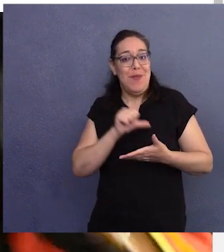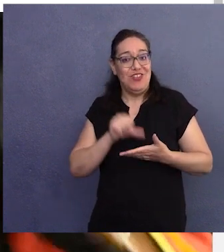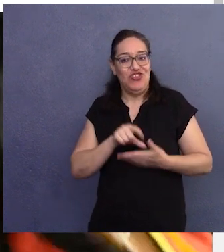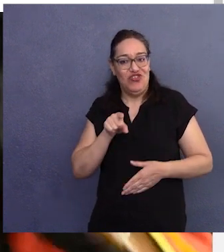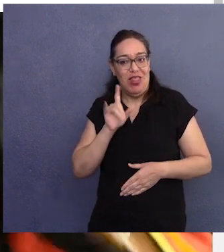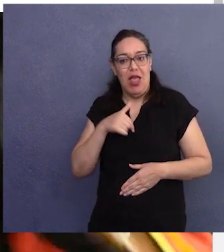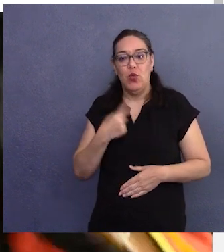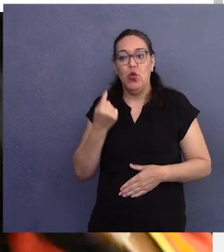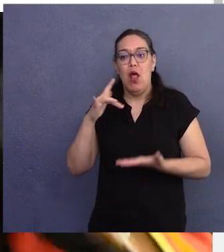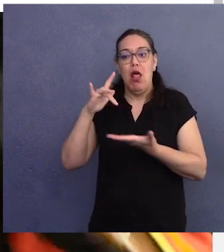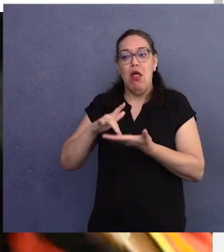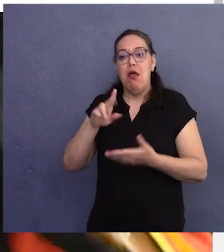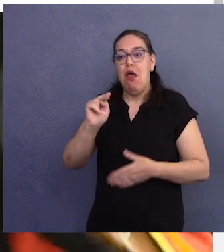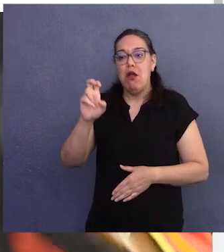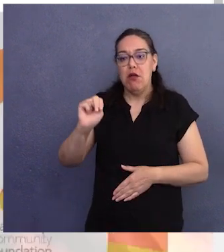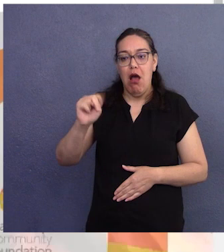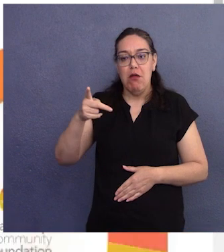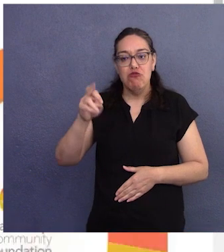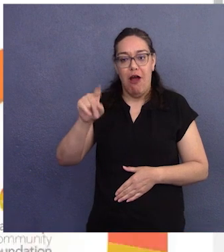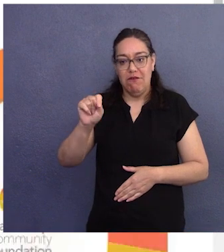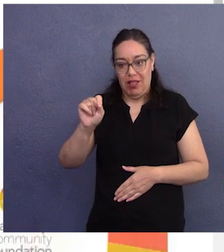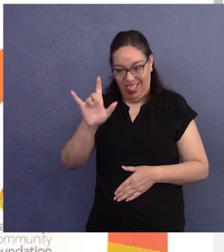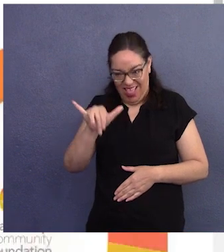ahead and click on nonprofits here.